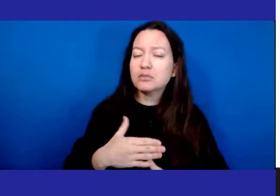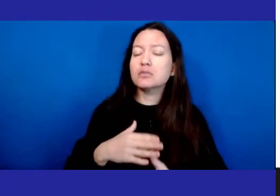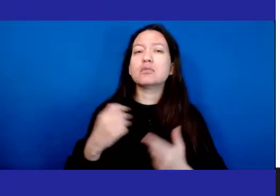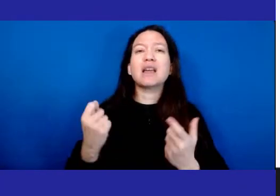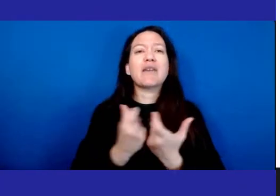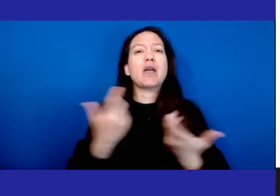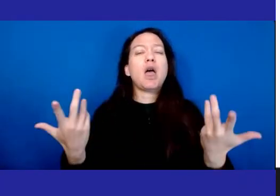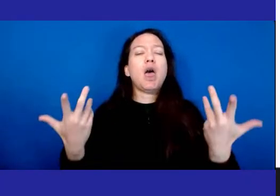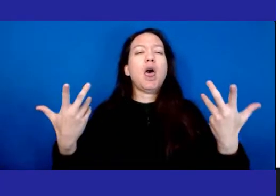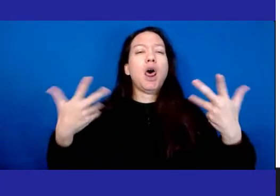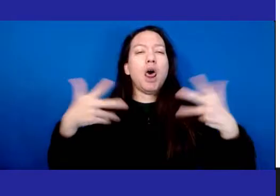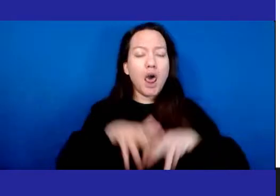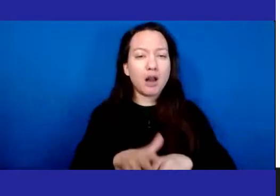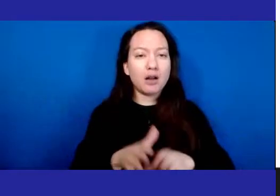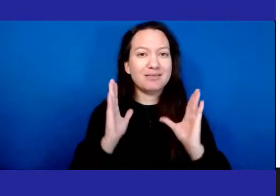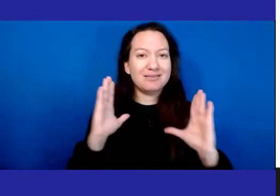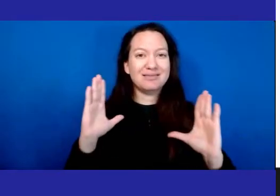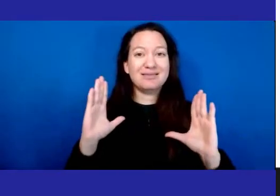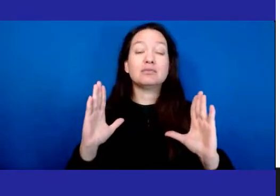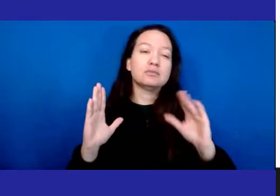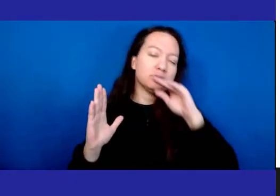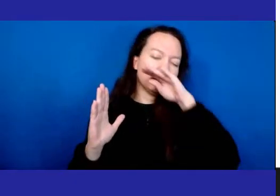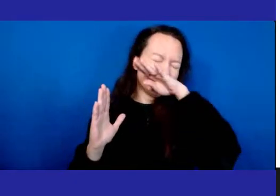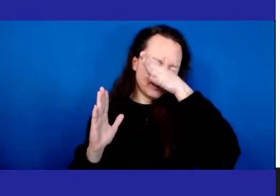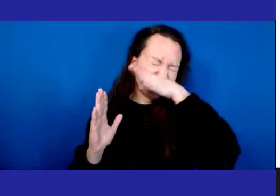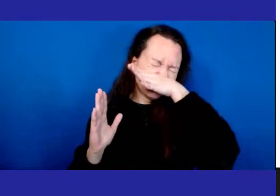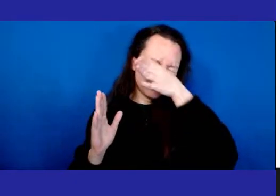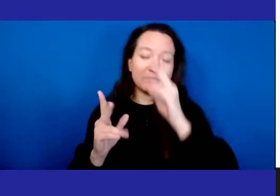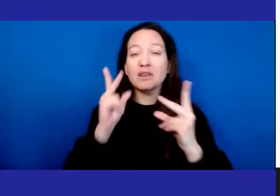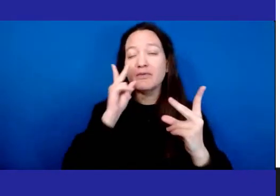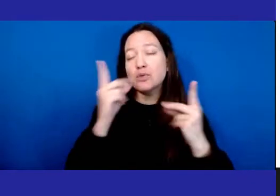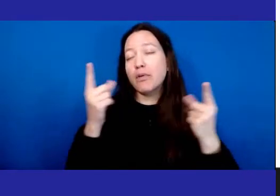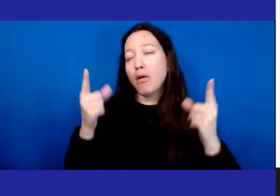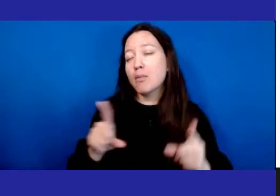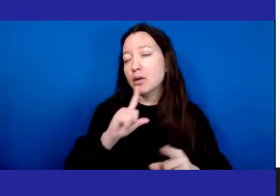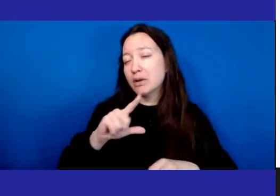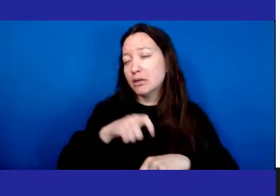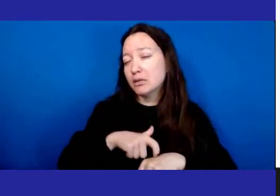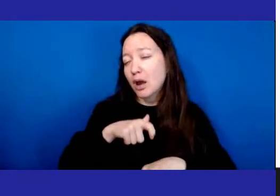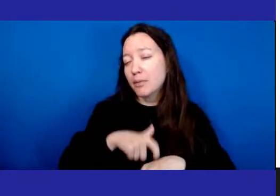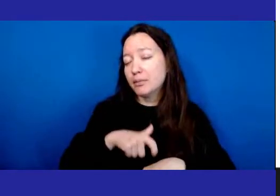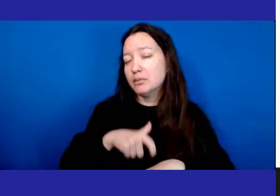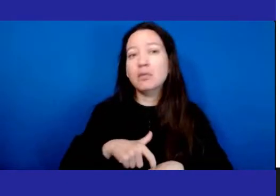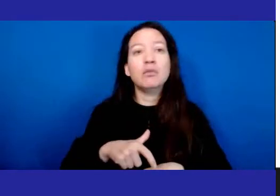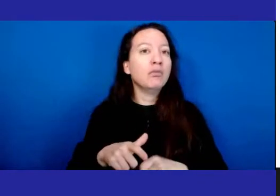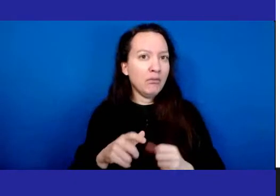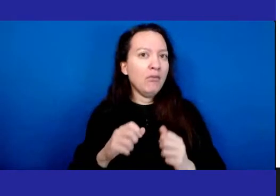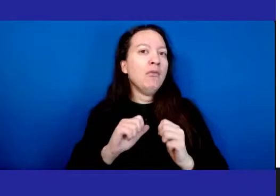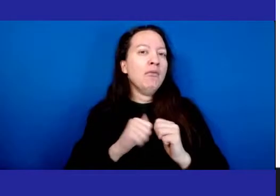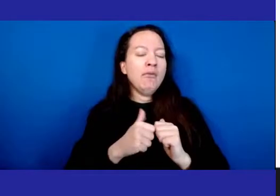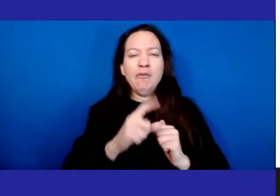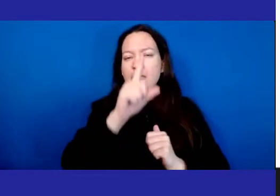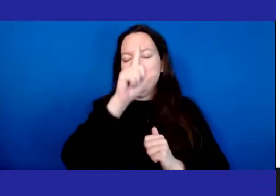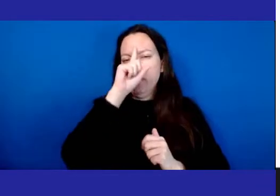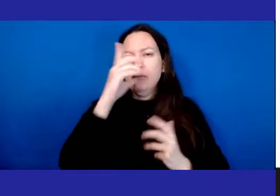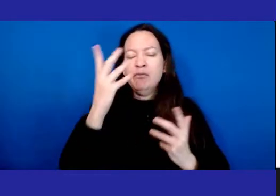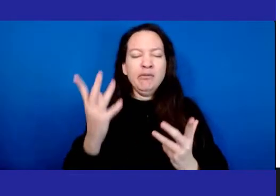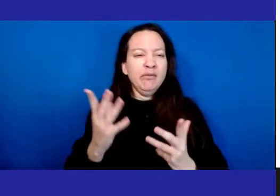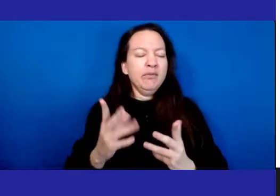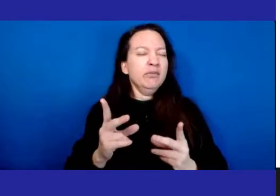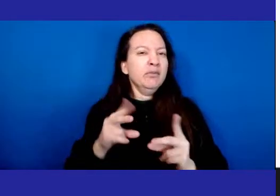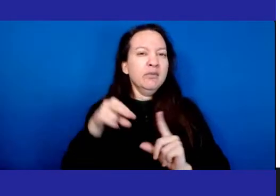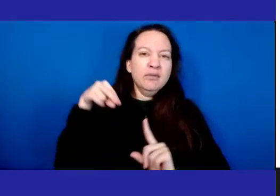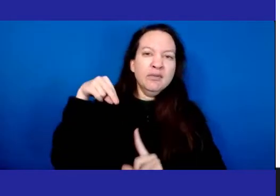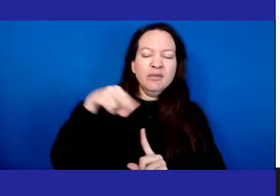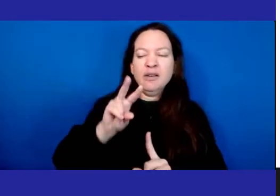merges into this to give the patients. This is like a visualization of what's happening in real time for the Real patient. time. And that's how I'd think of vigilance, but